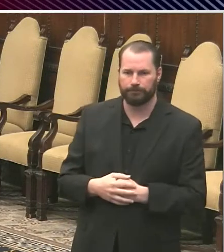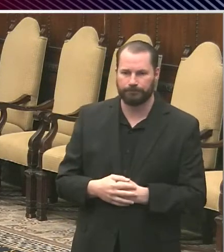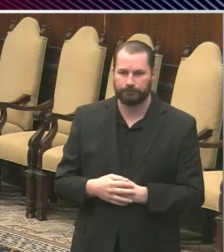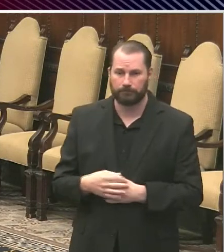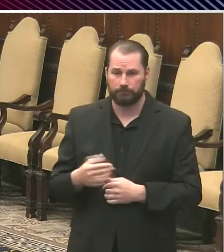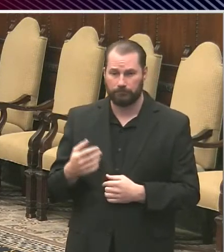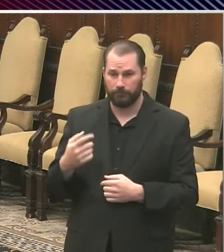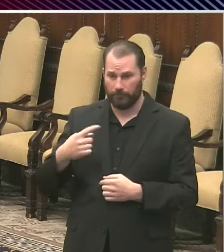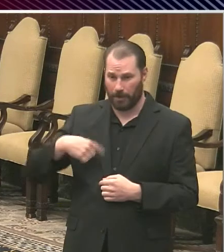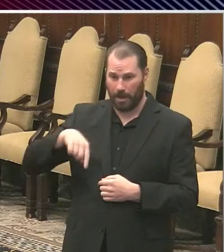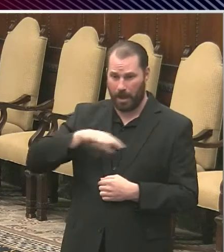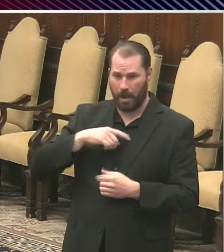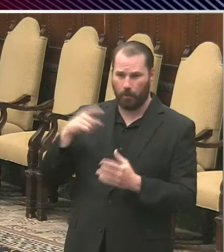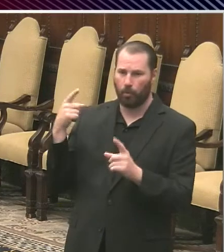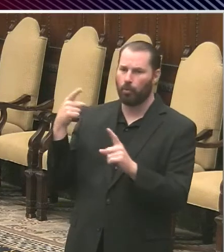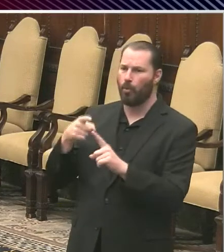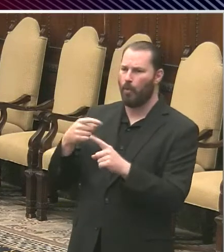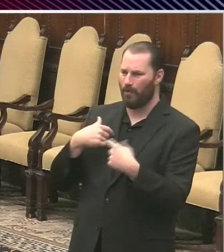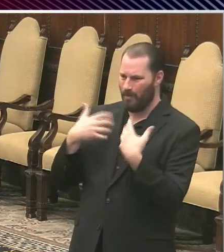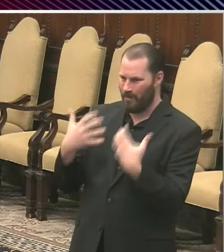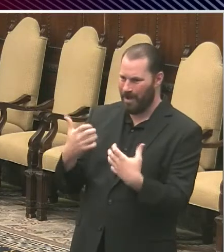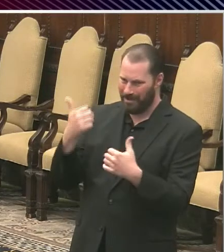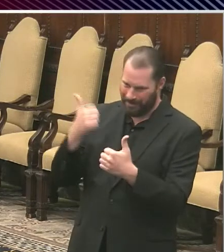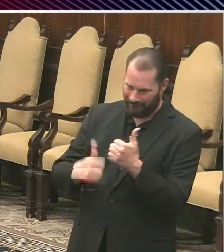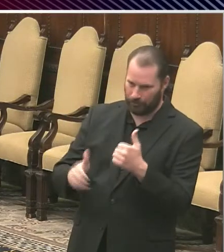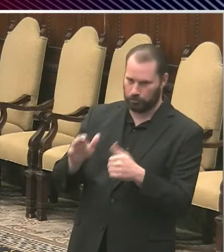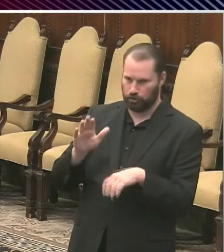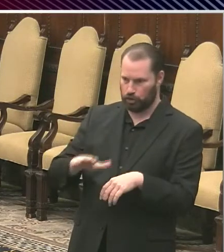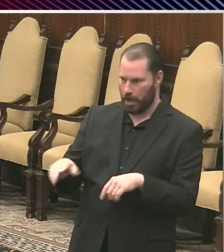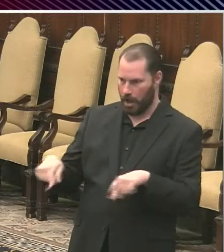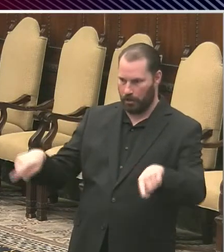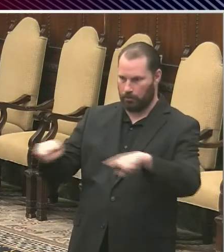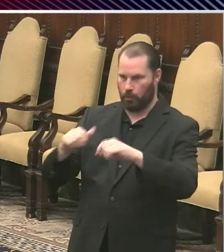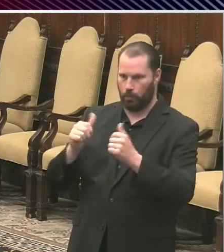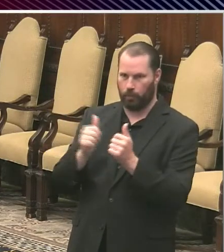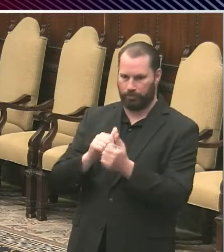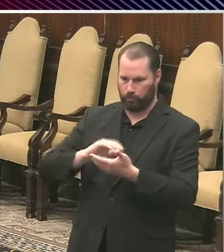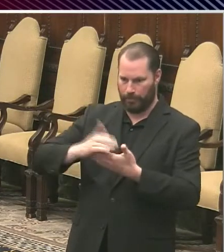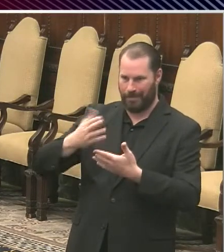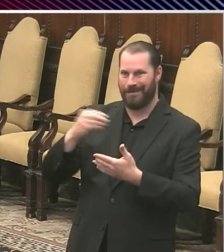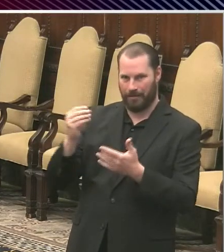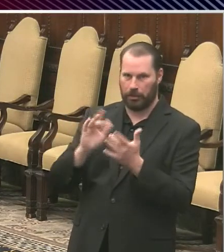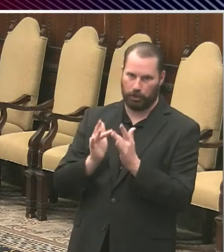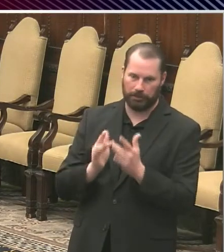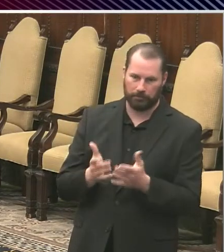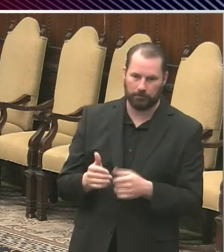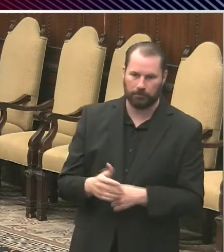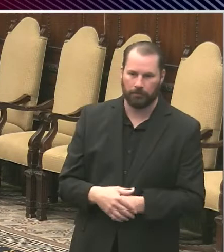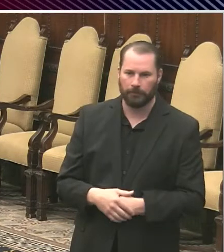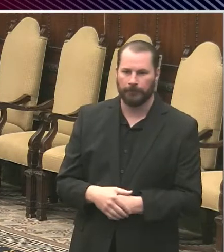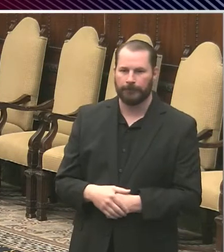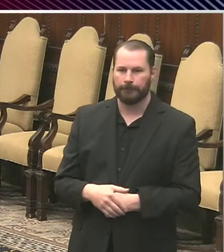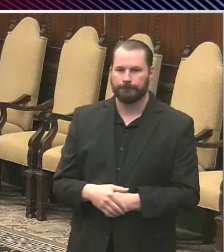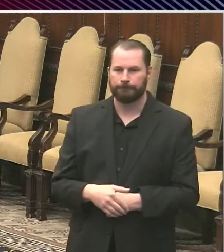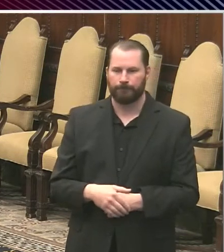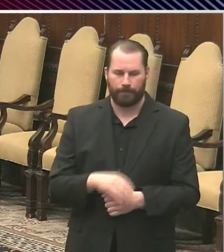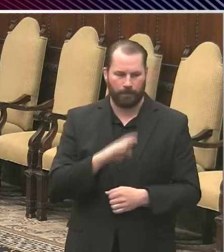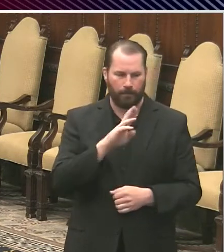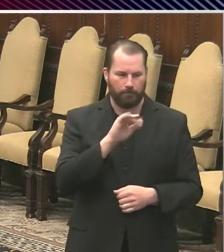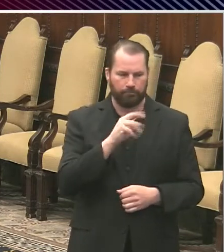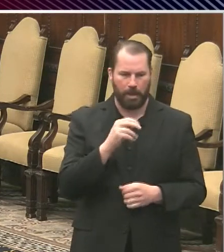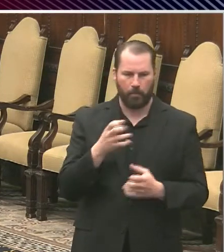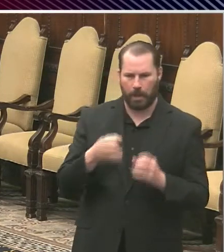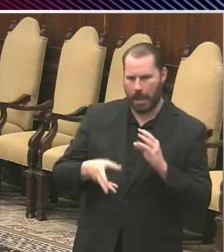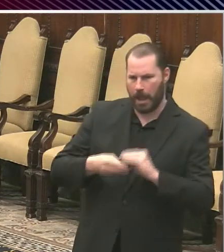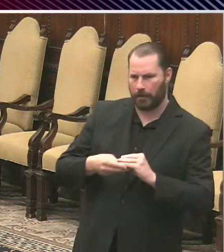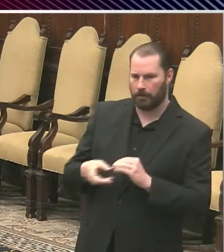Chromebook and with internet. Thank you. Just to add on to the mayor's comments. So we recognize